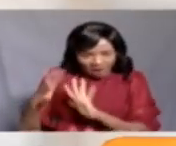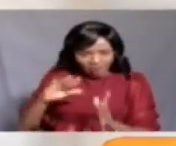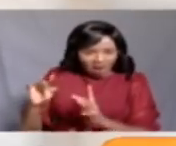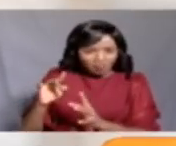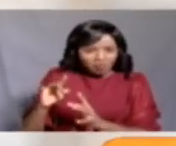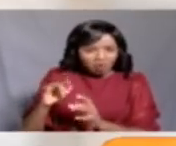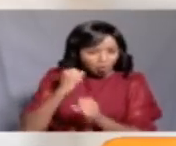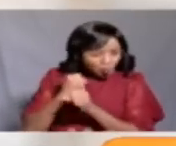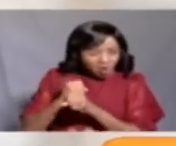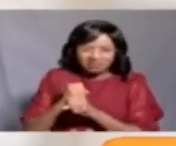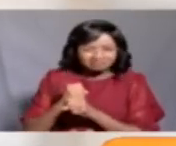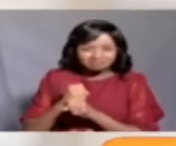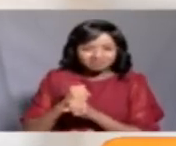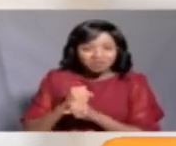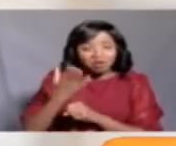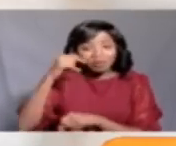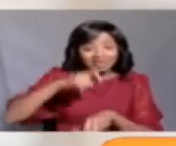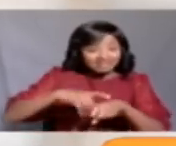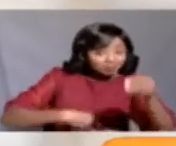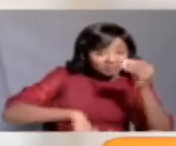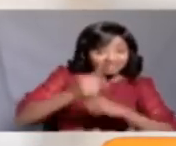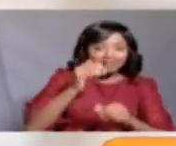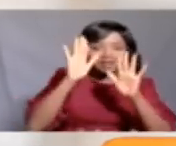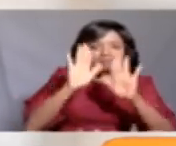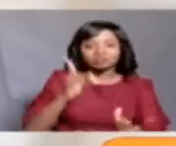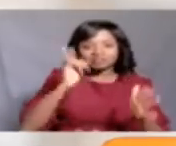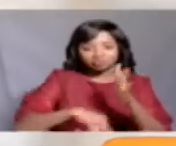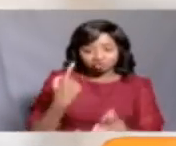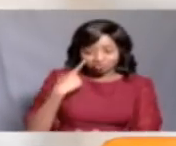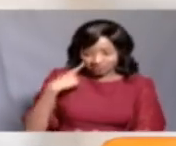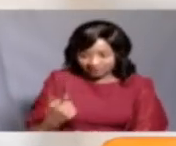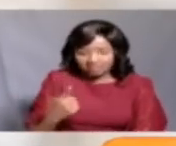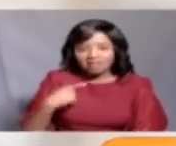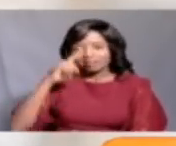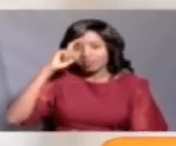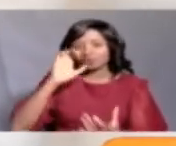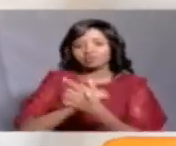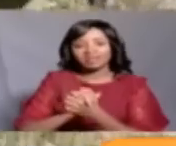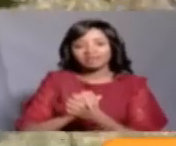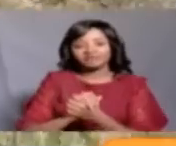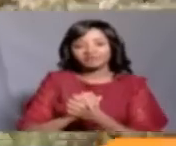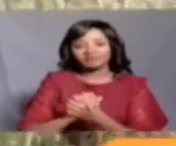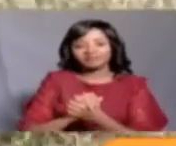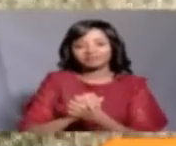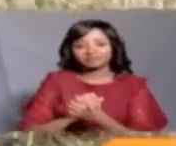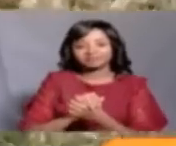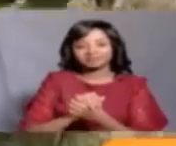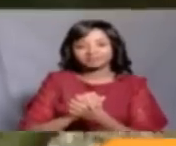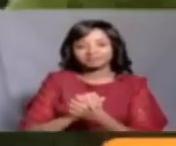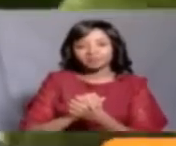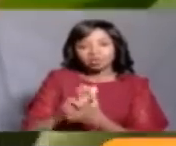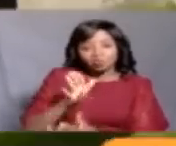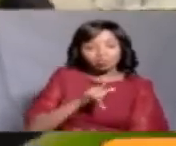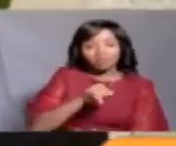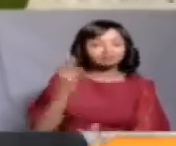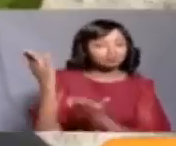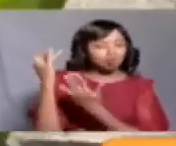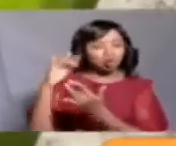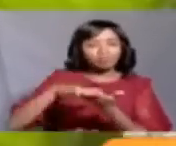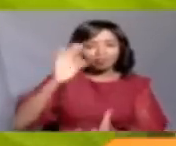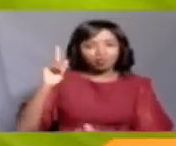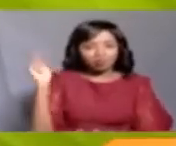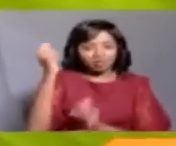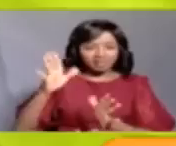we are selling, seeing is believing, and it makes the embracing of the concept very easy. Lucy hopes more Kenyans